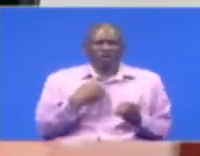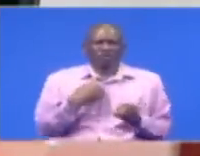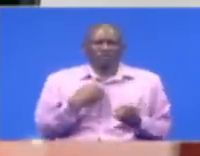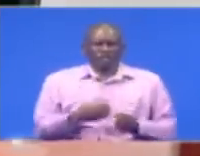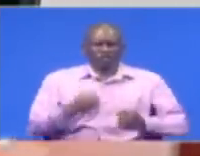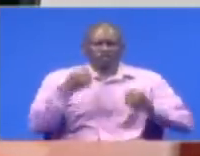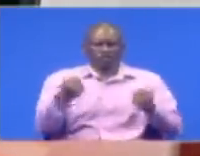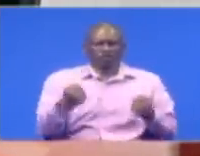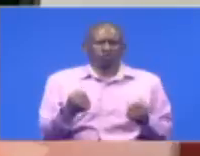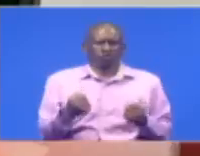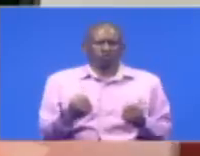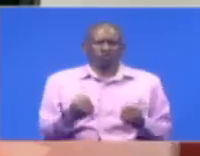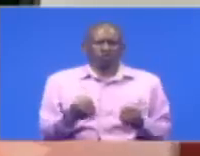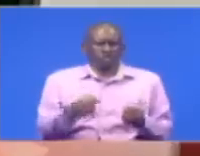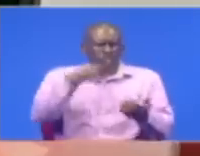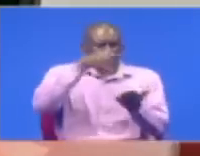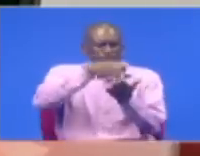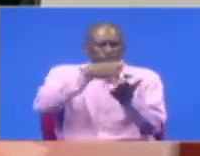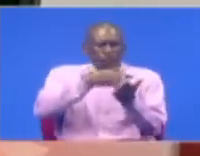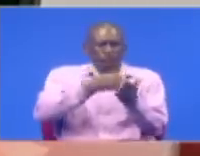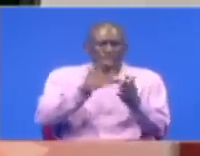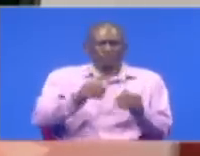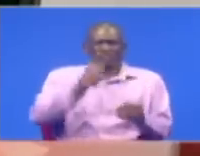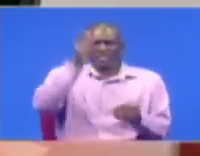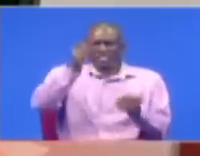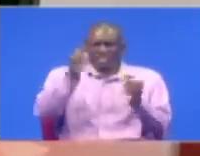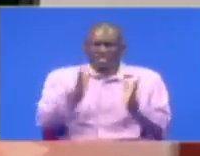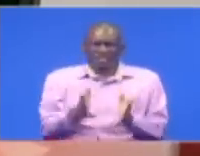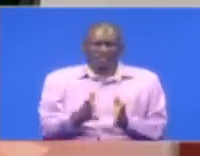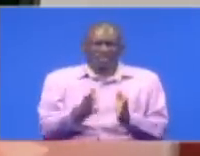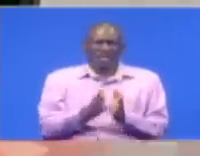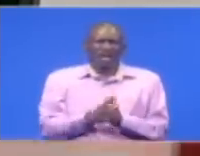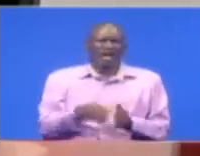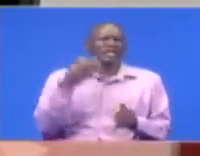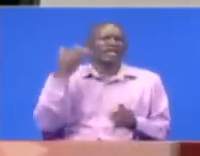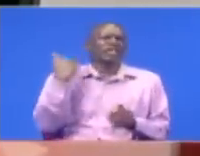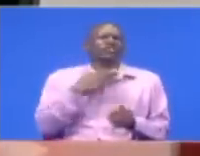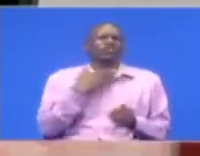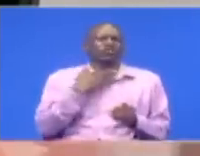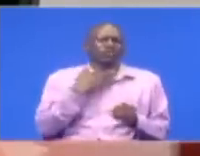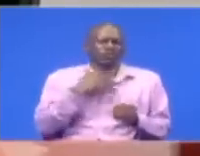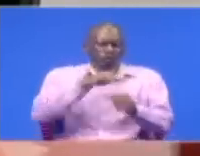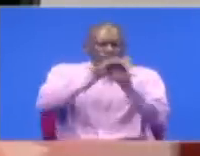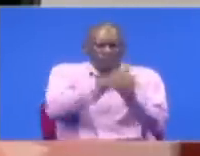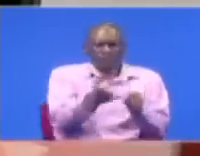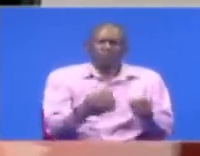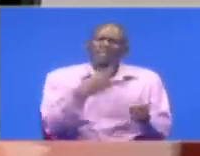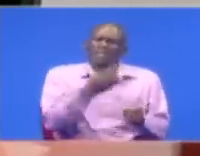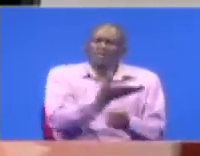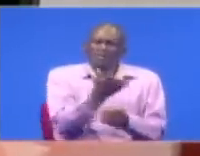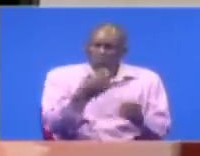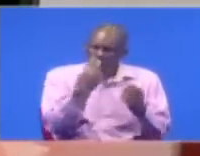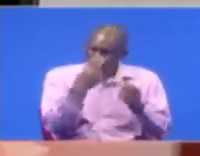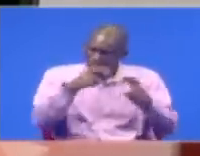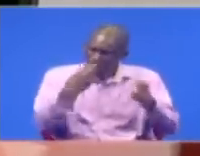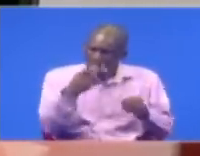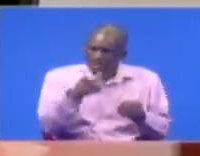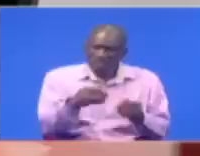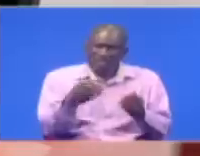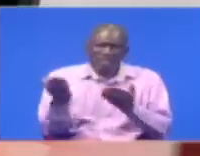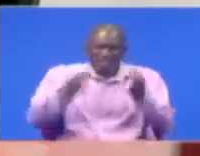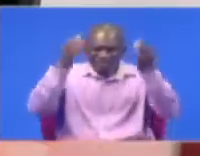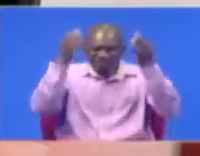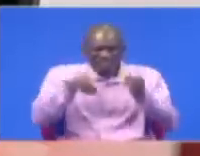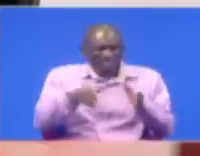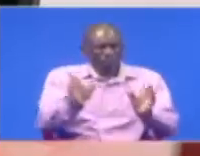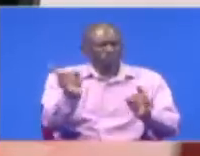robust engagements by the judges. I'll not stifle them by telling them, look, let's decide this